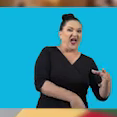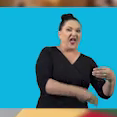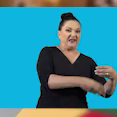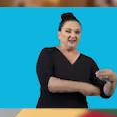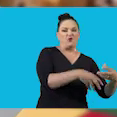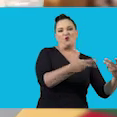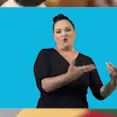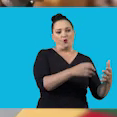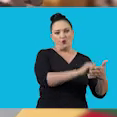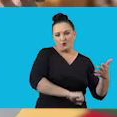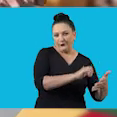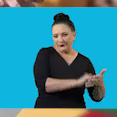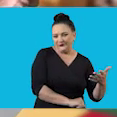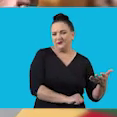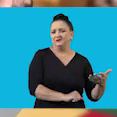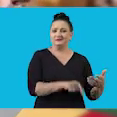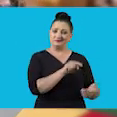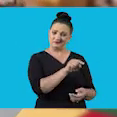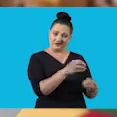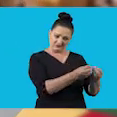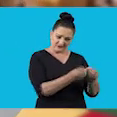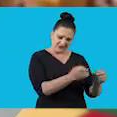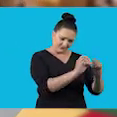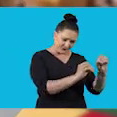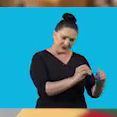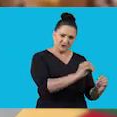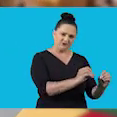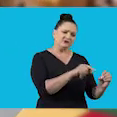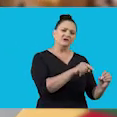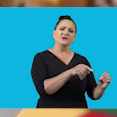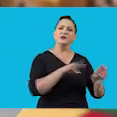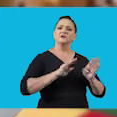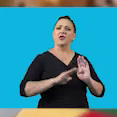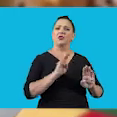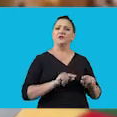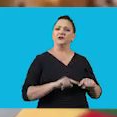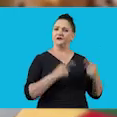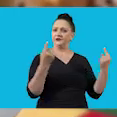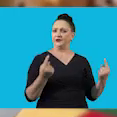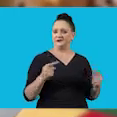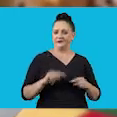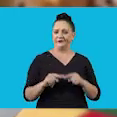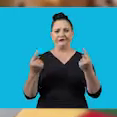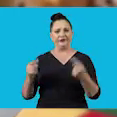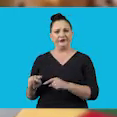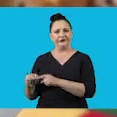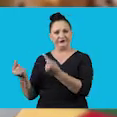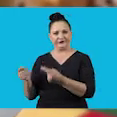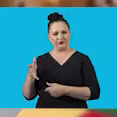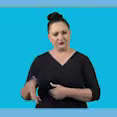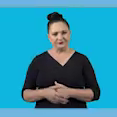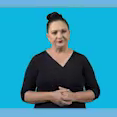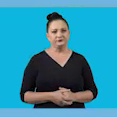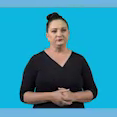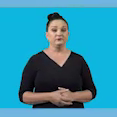matter, or when we remove energy from the matter, those particles making up that particular matter, they're going to behave differently. So in